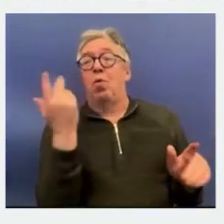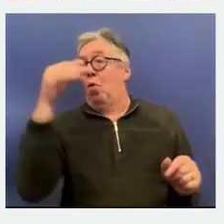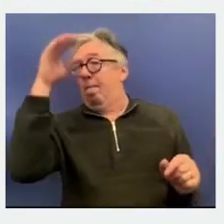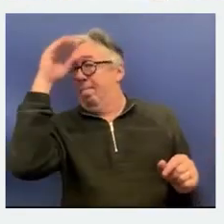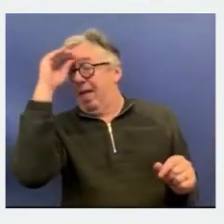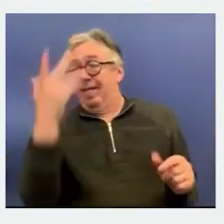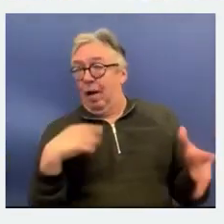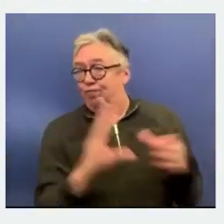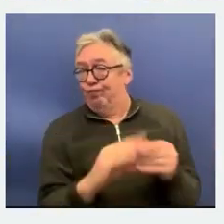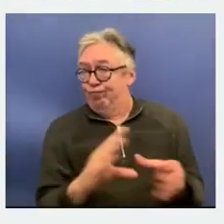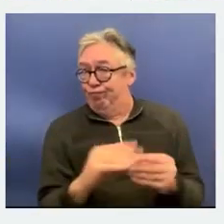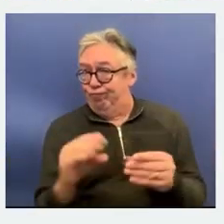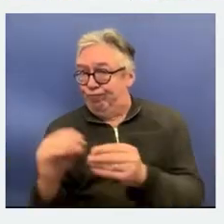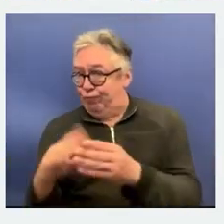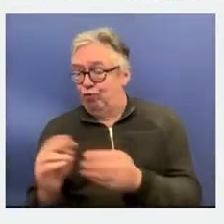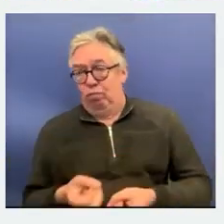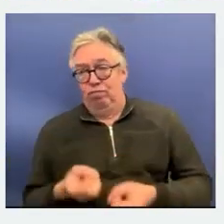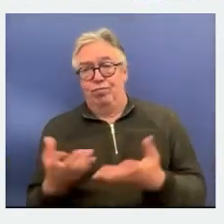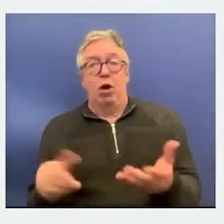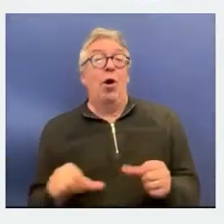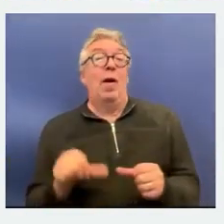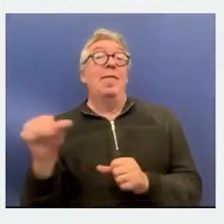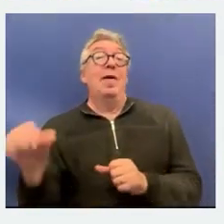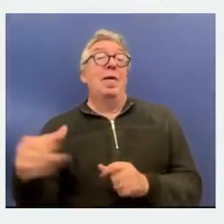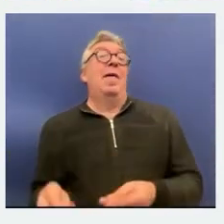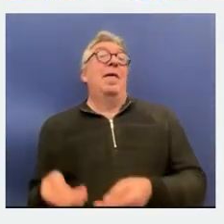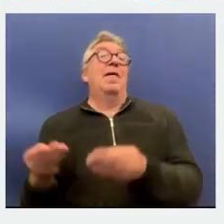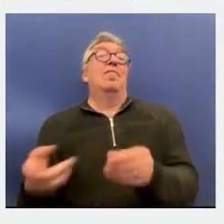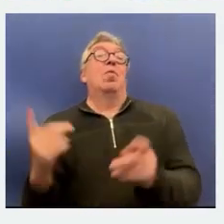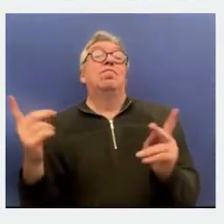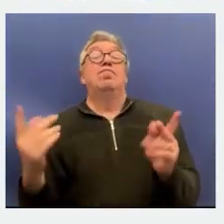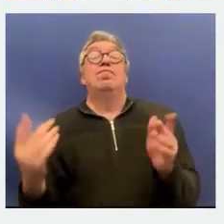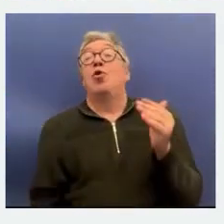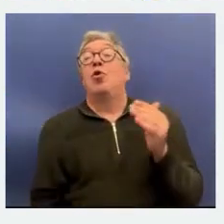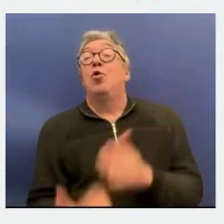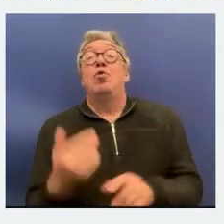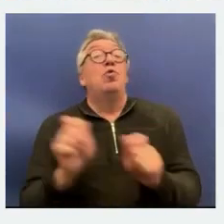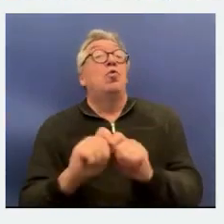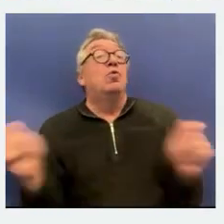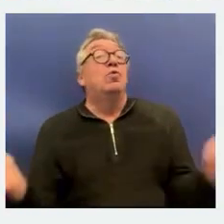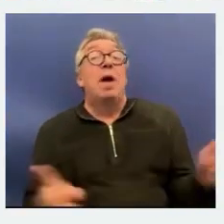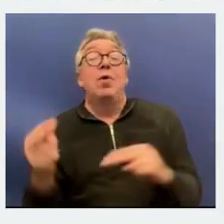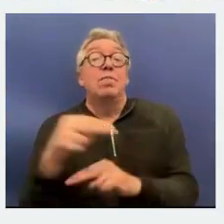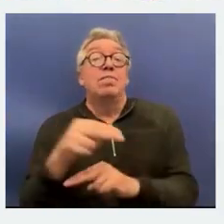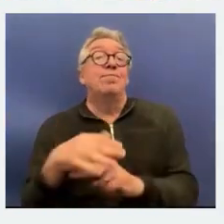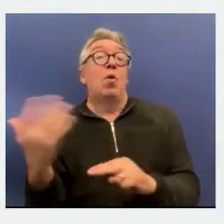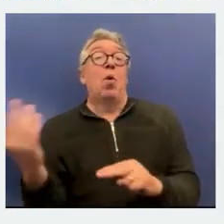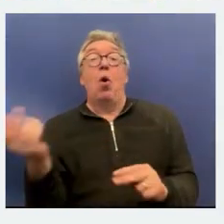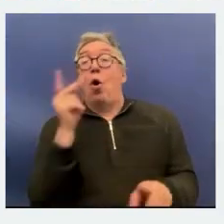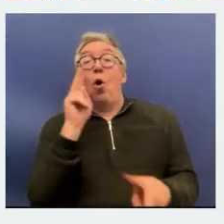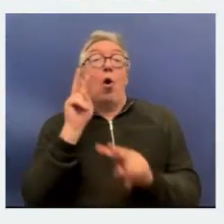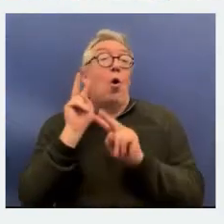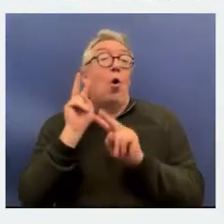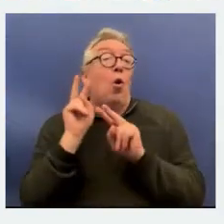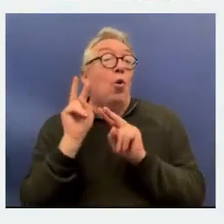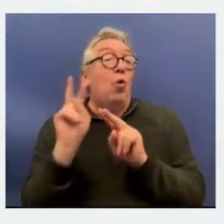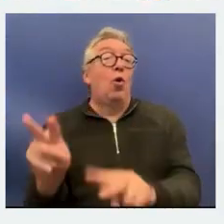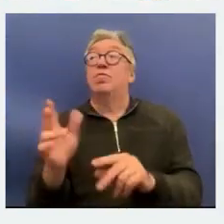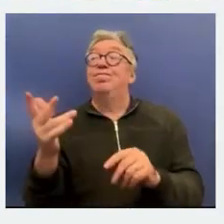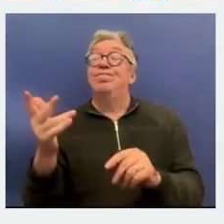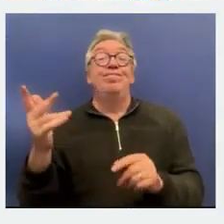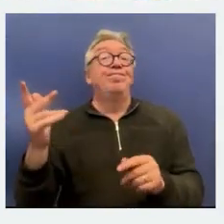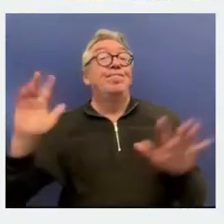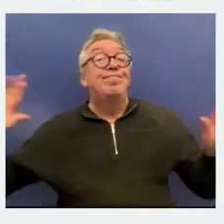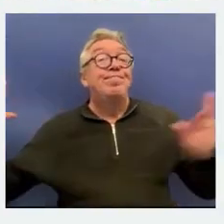like a newspaper article. They can watch a video on typhoons or land grabbing or deforestation, you know,